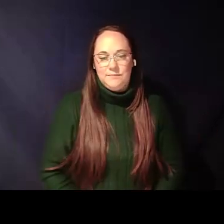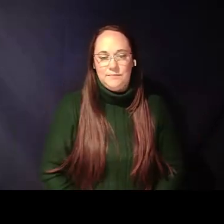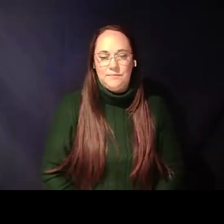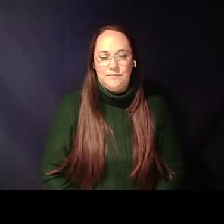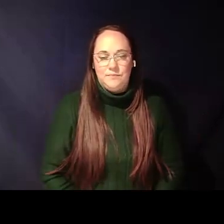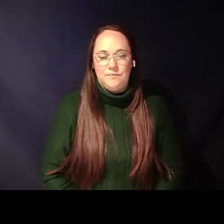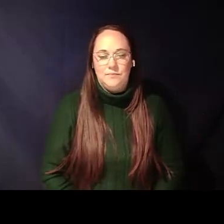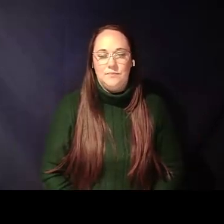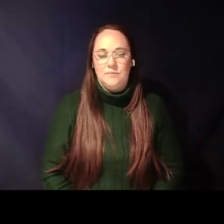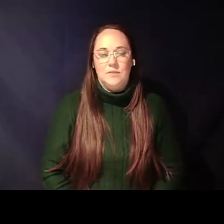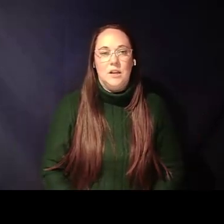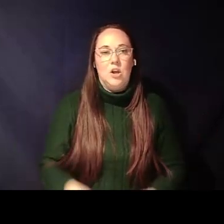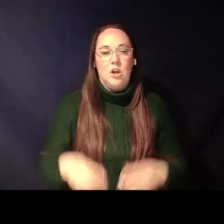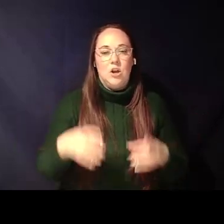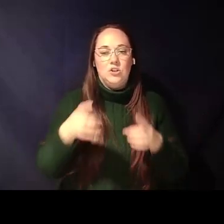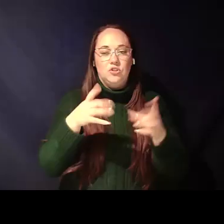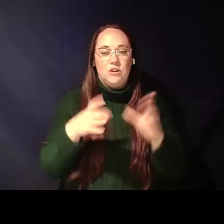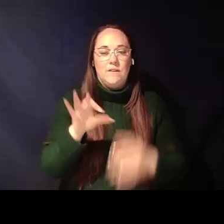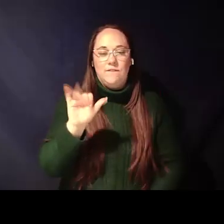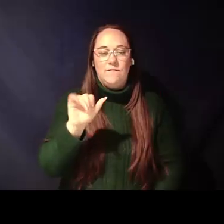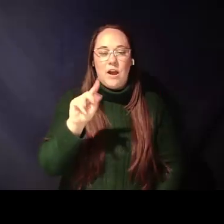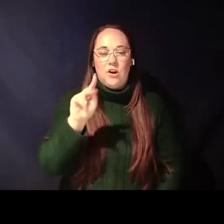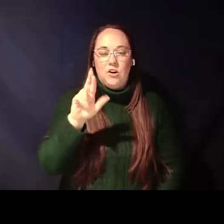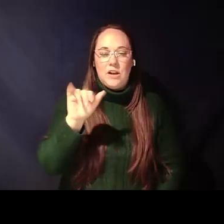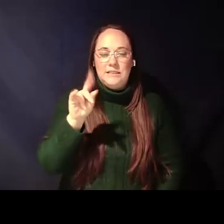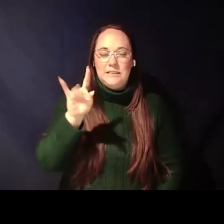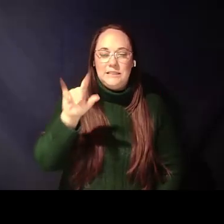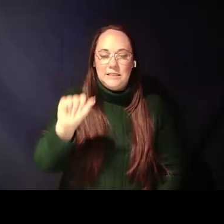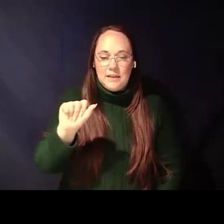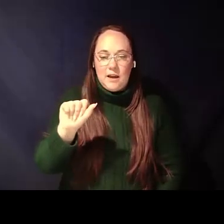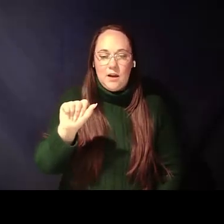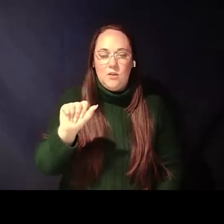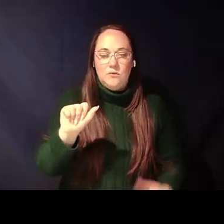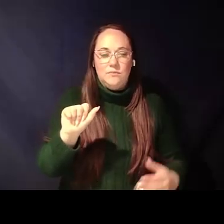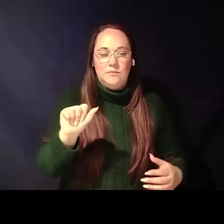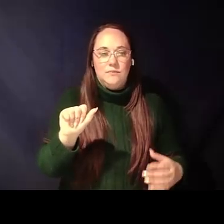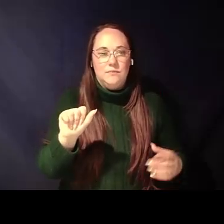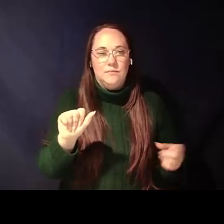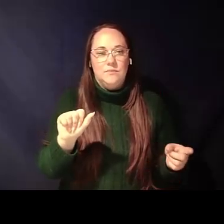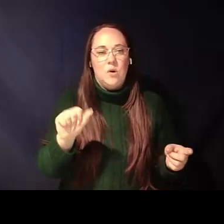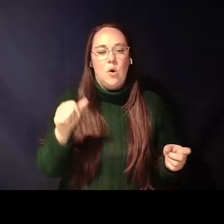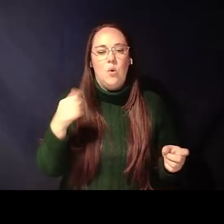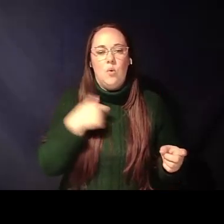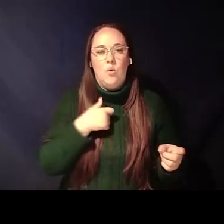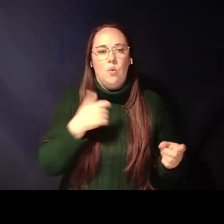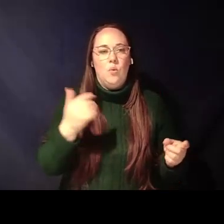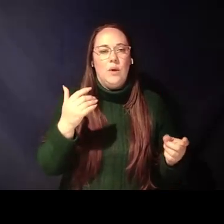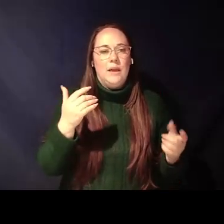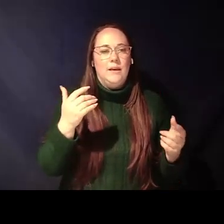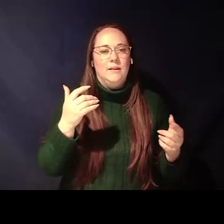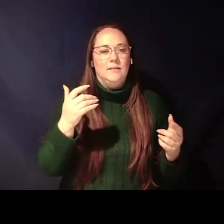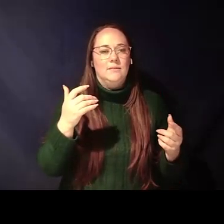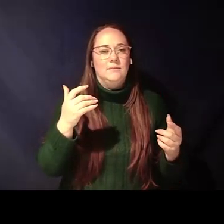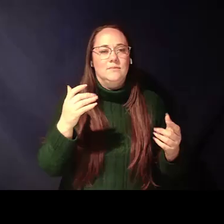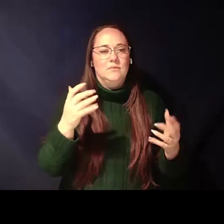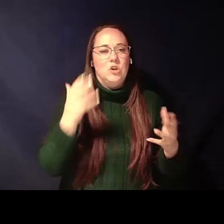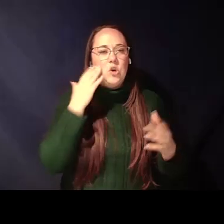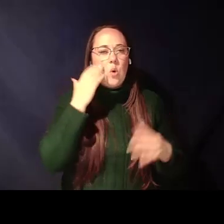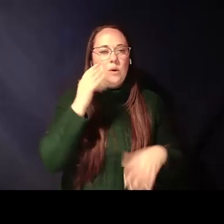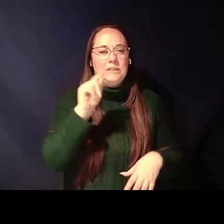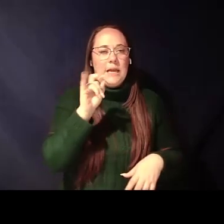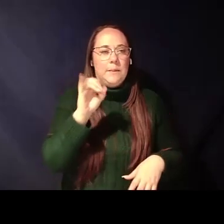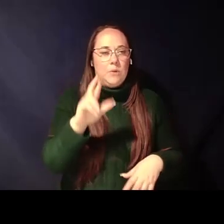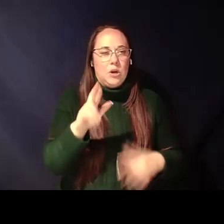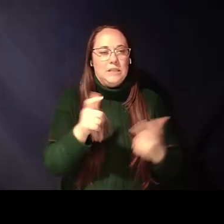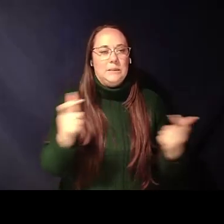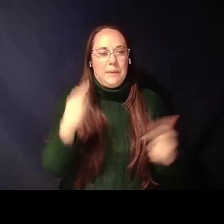Director Ferrandino, I've got one for you that looks at things more from the state level. We know that Tabor is a big reason that Colorado, unlike other